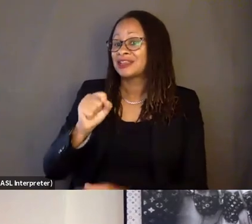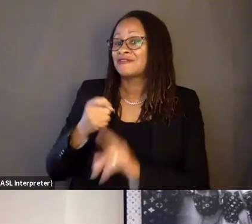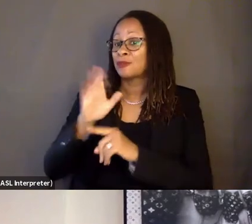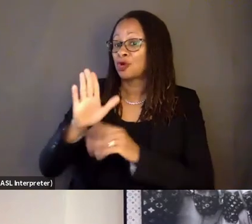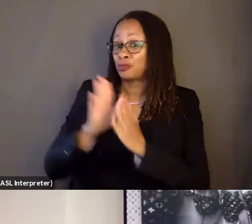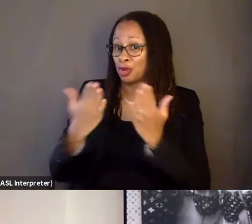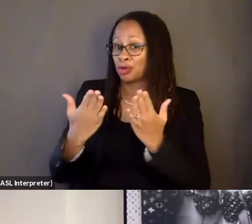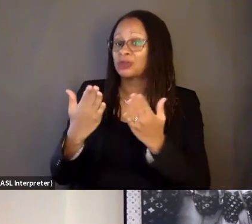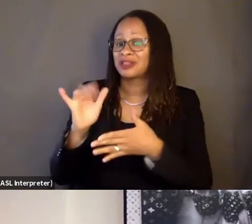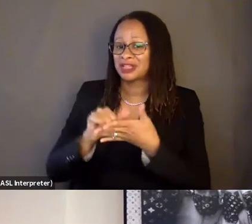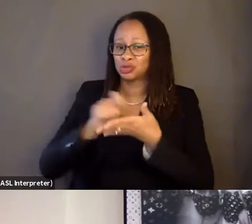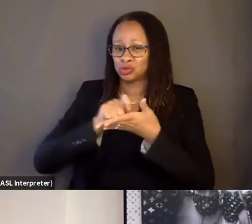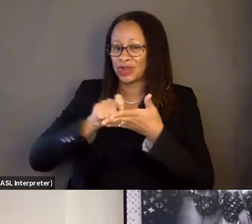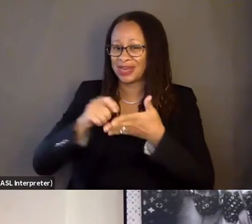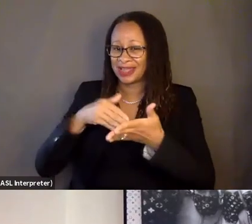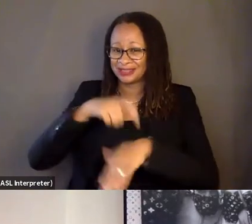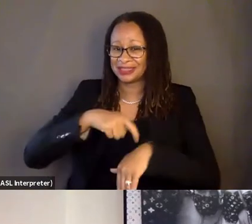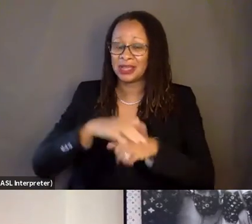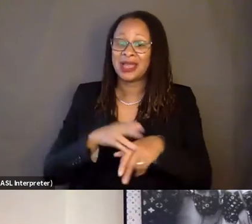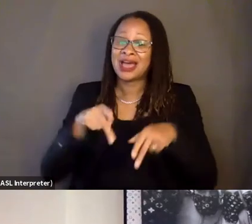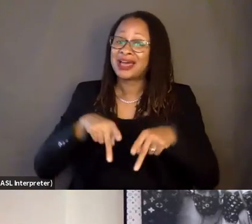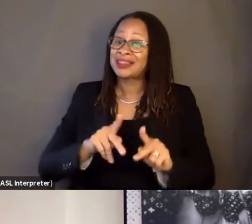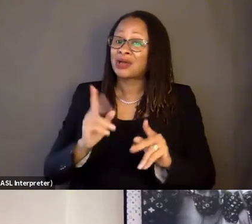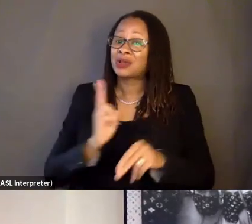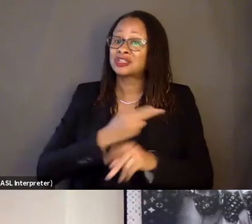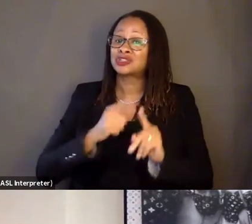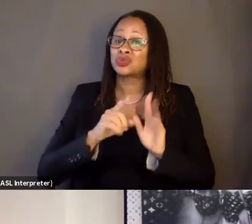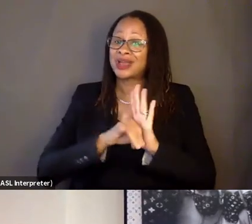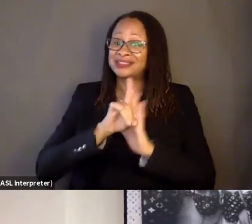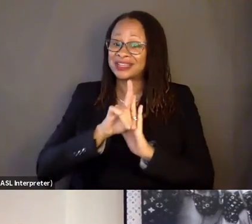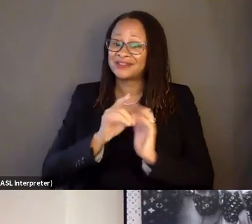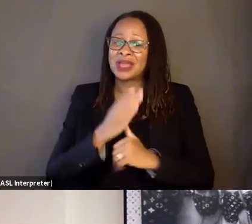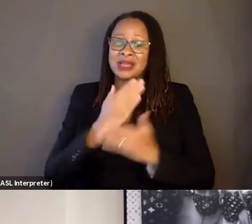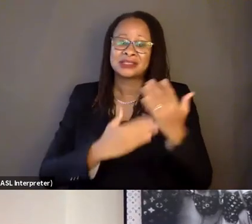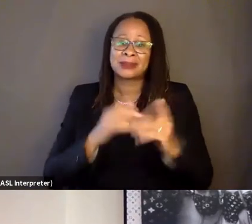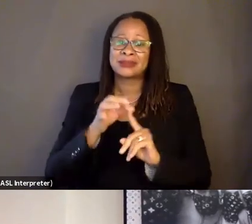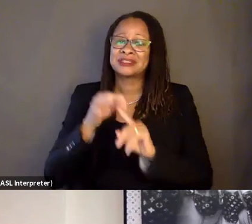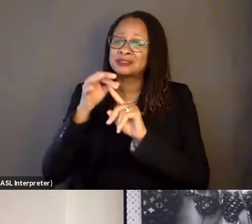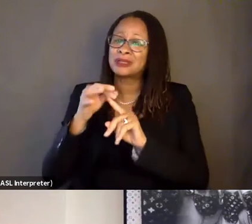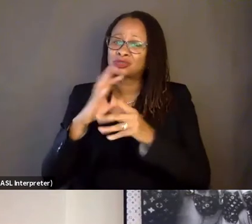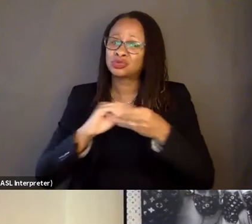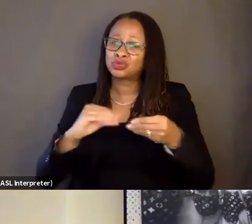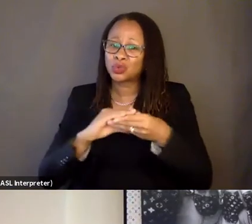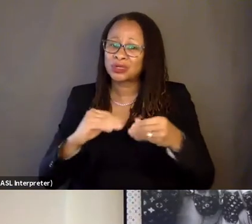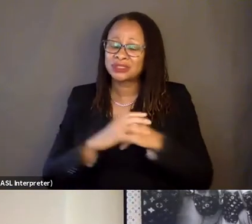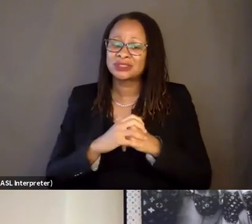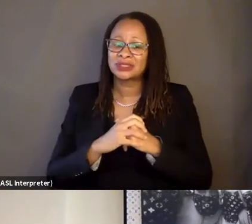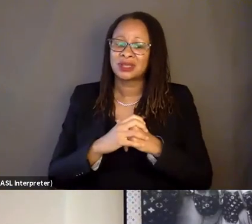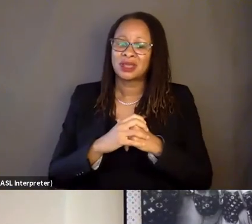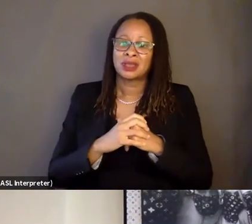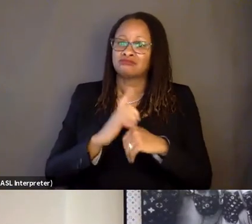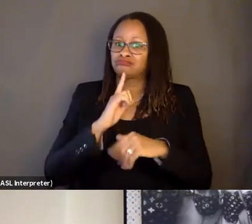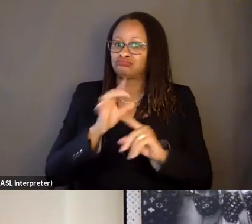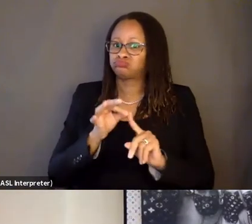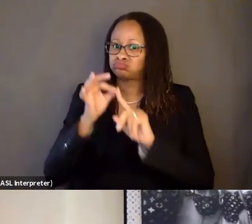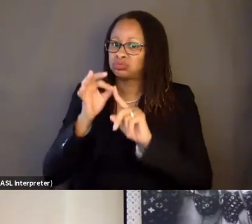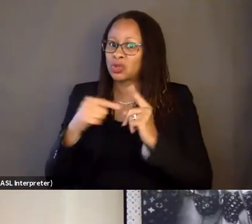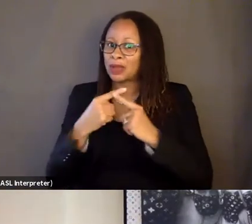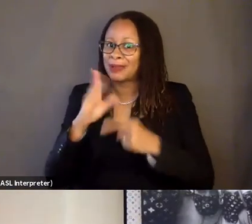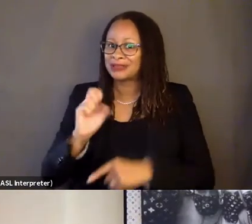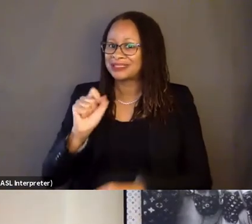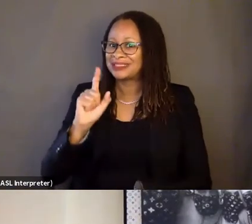it allowed us to identify, you know, some of the special stories that are unique about